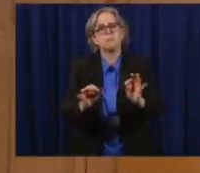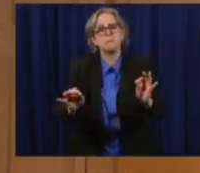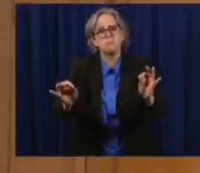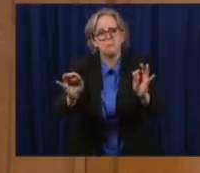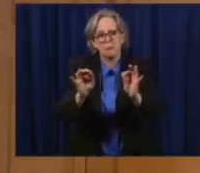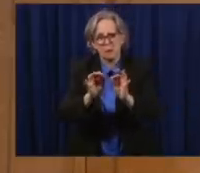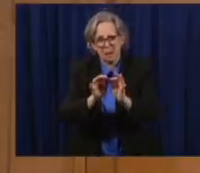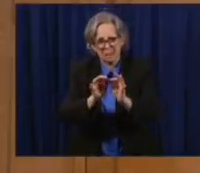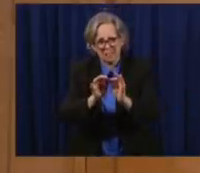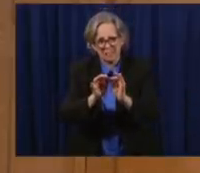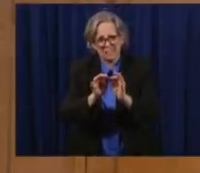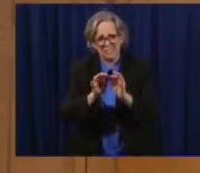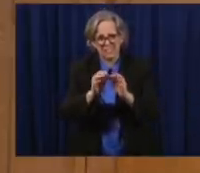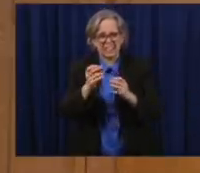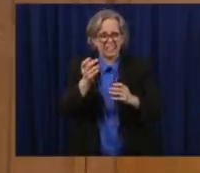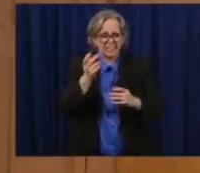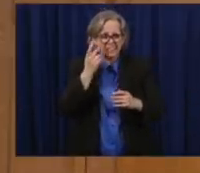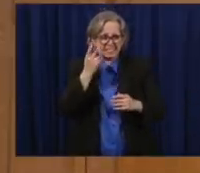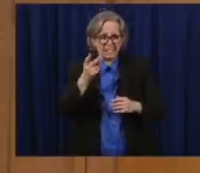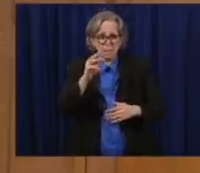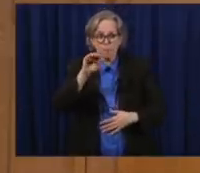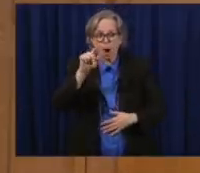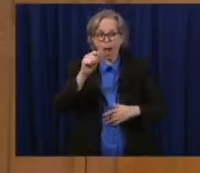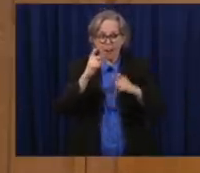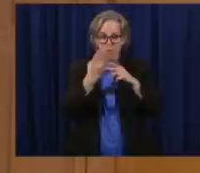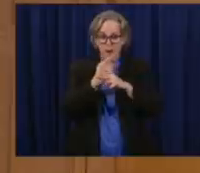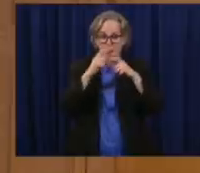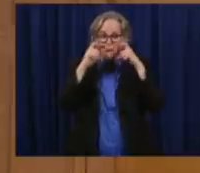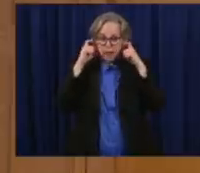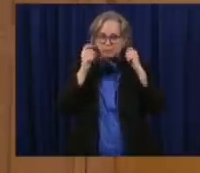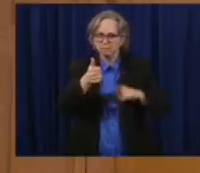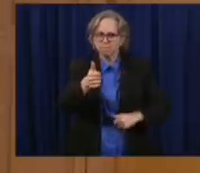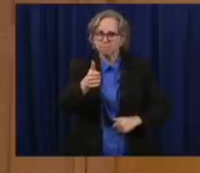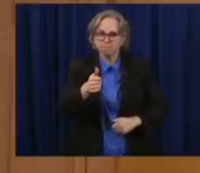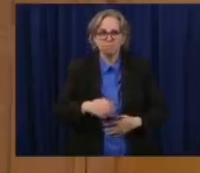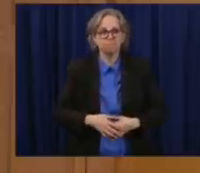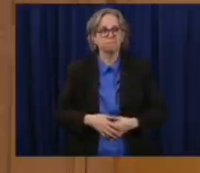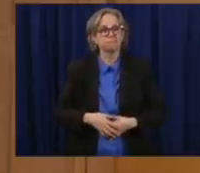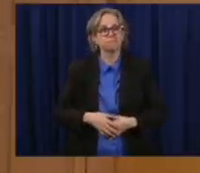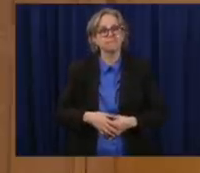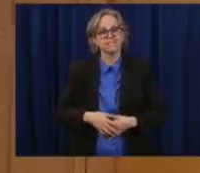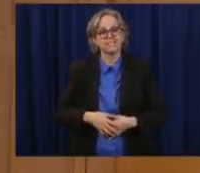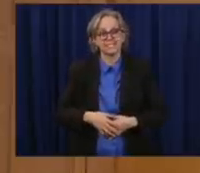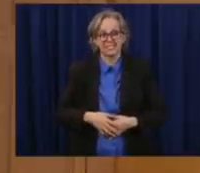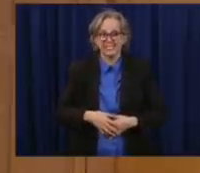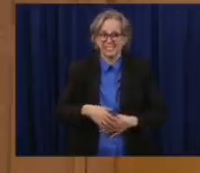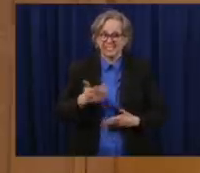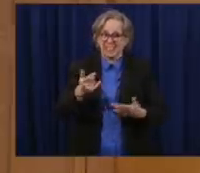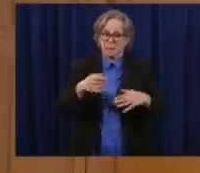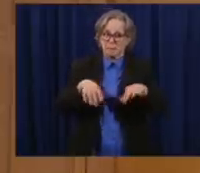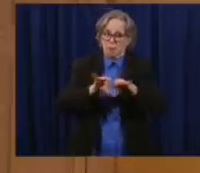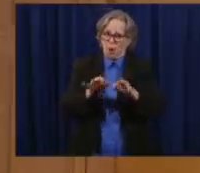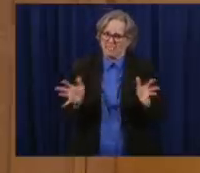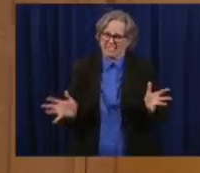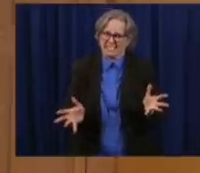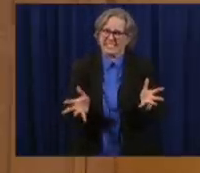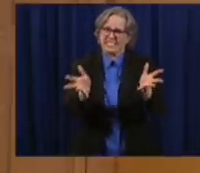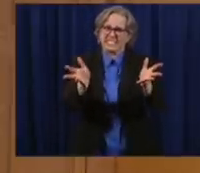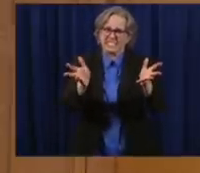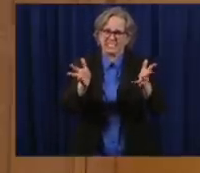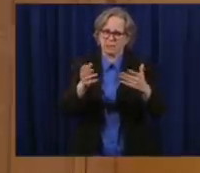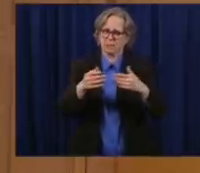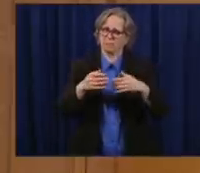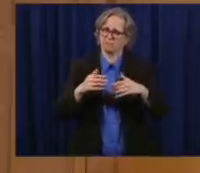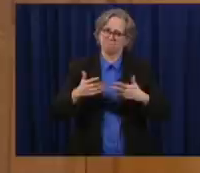Molly, wearing the mask right now. Part of our campaign moving forward is going to be what I said early on is